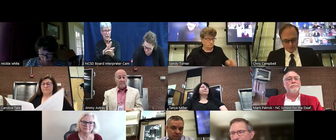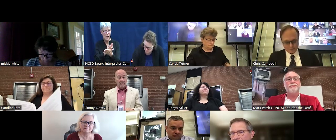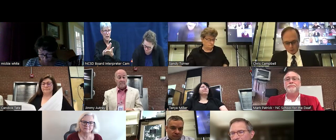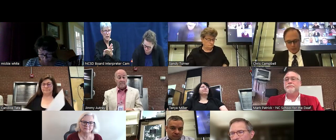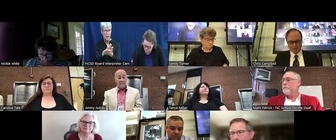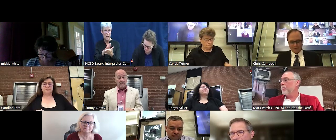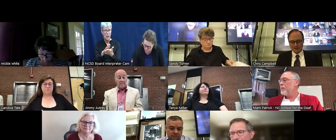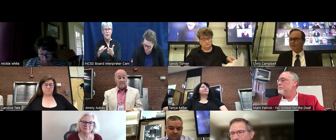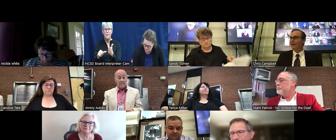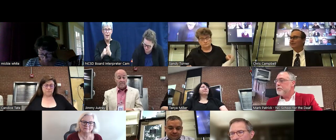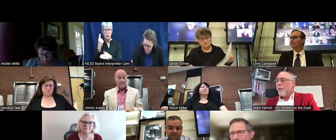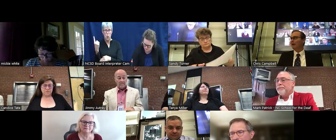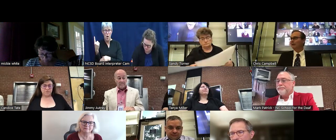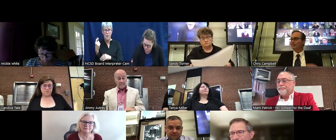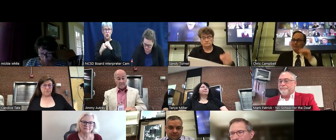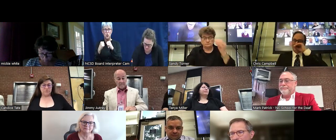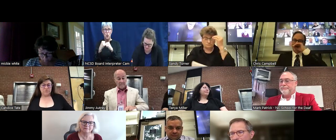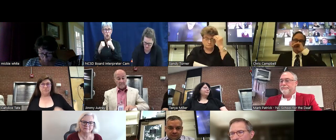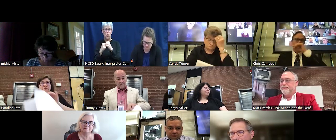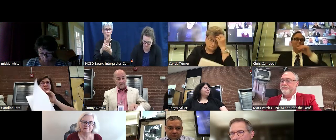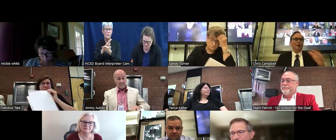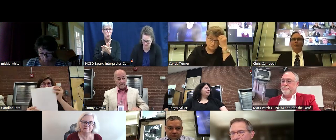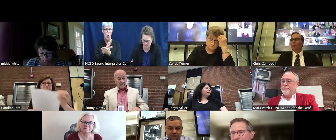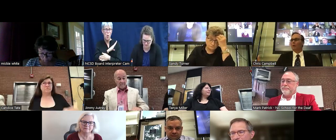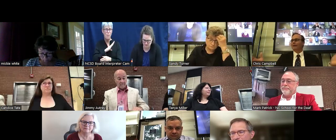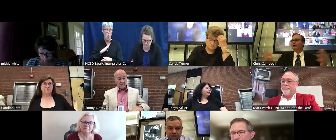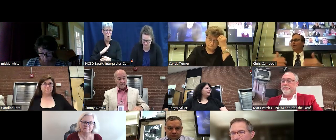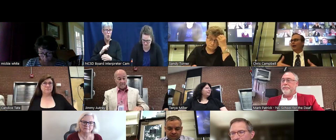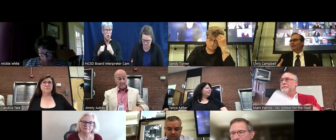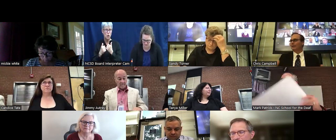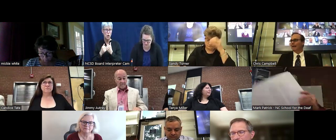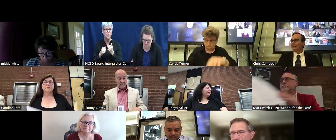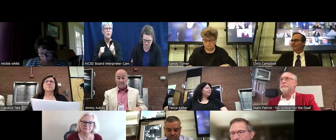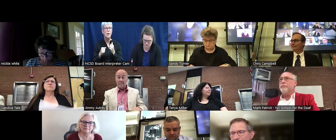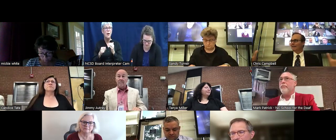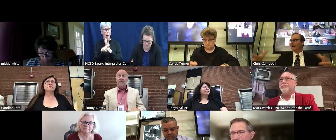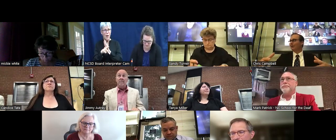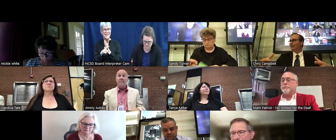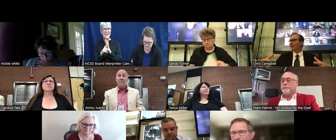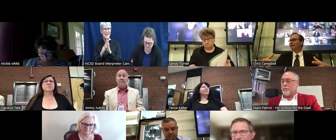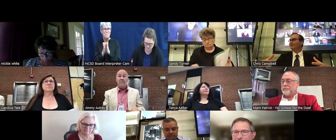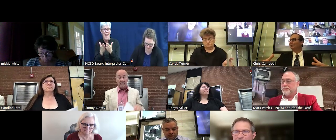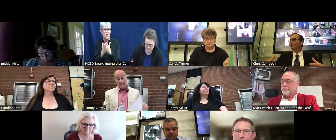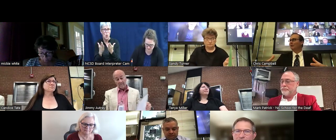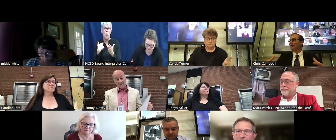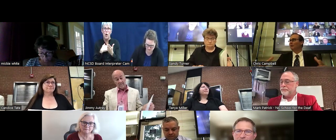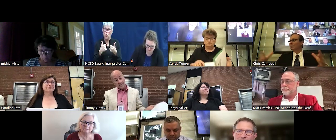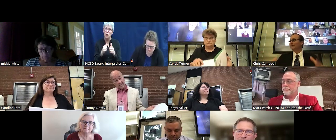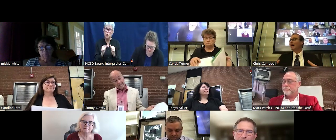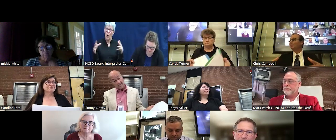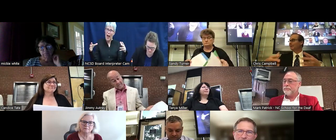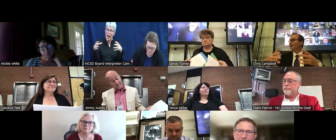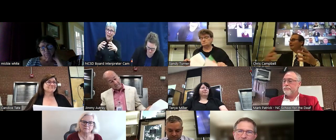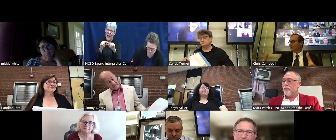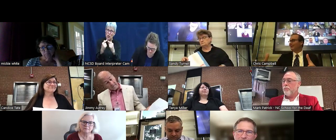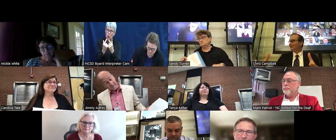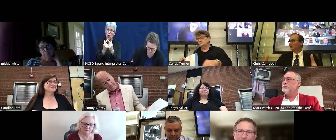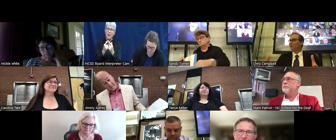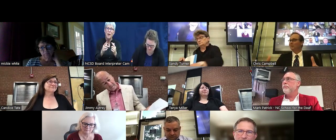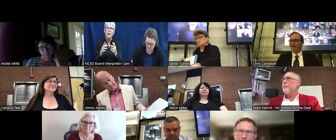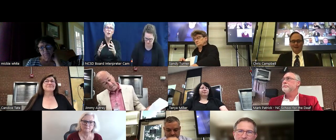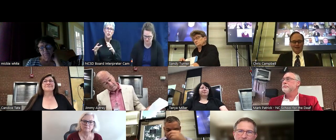of the School Boards Association Policy Manual, which we are going to try together collectively as a group to adopt to